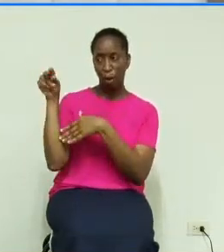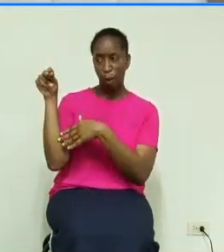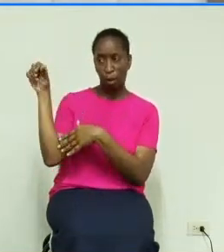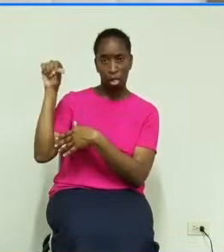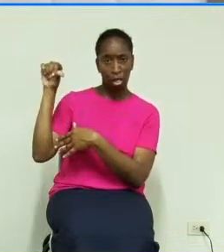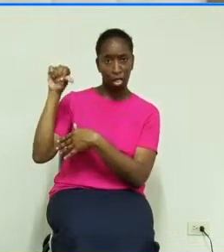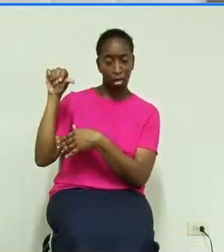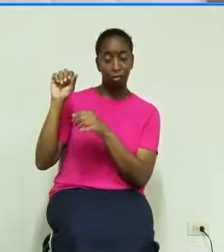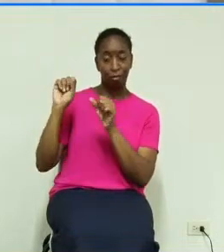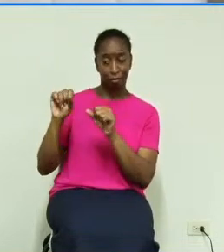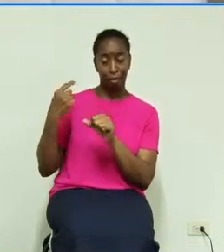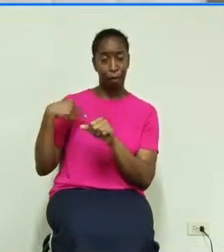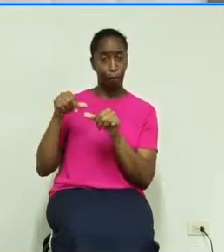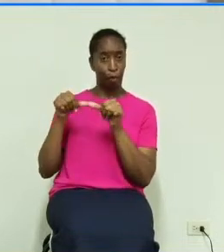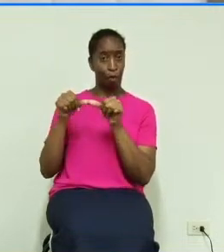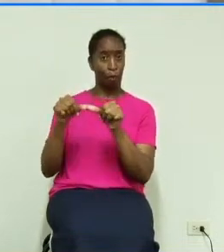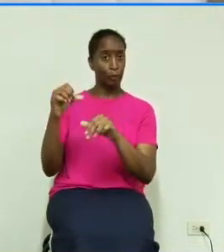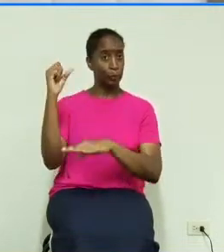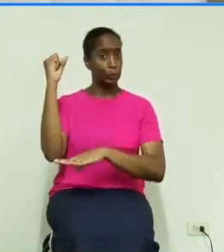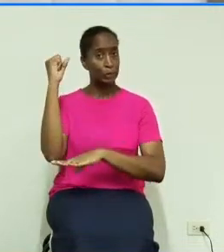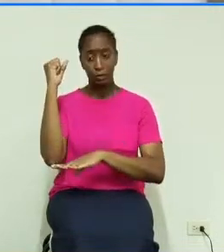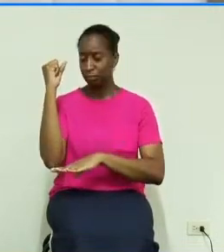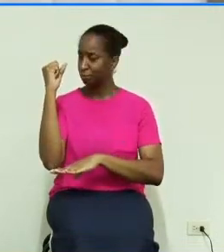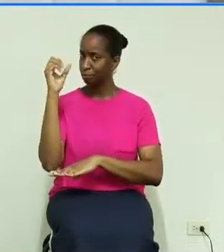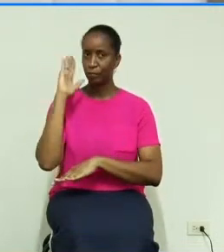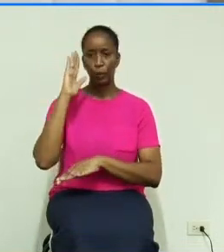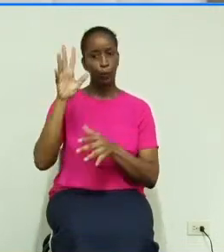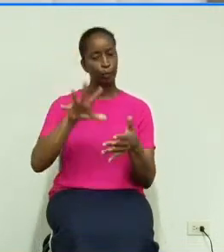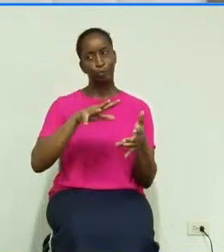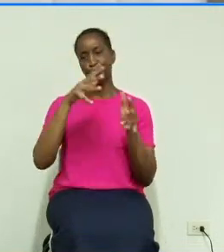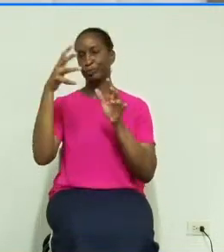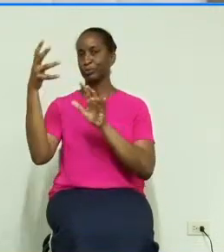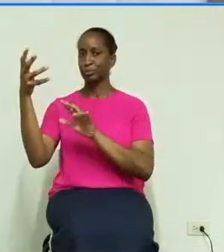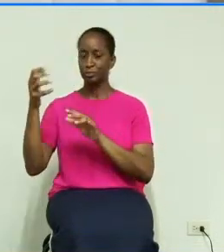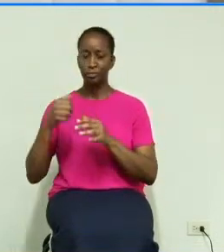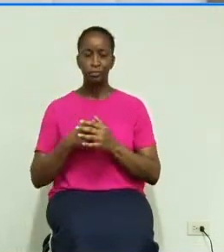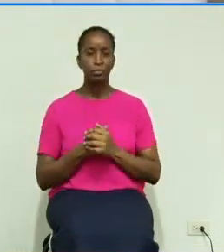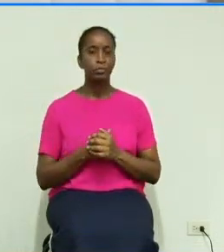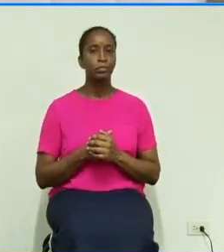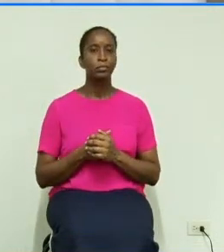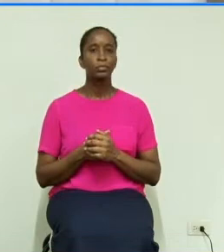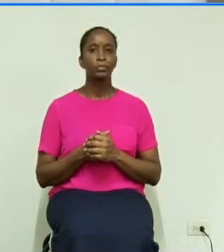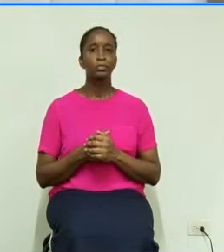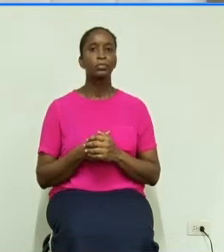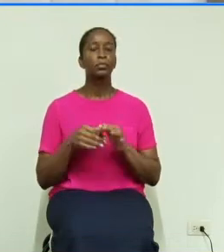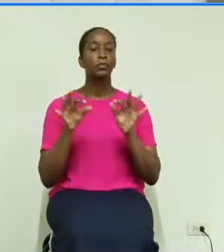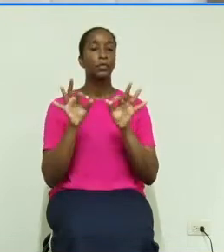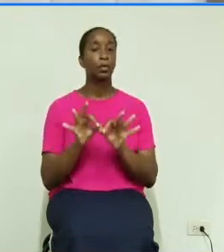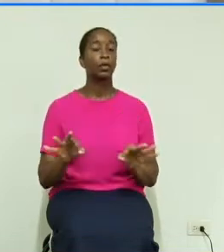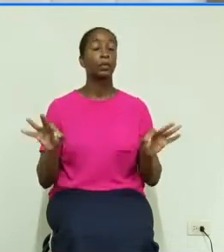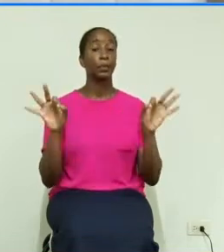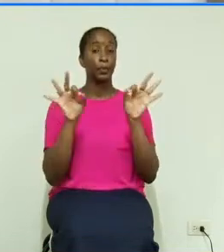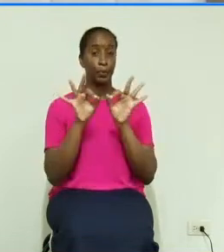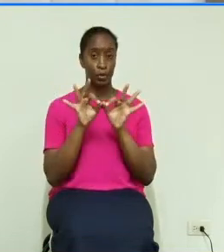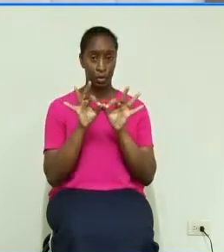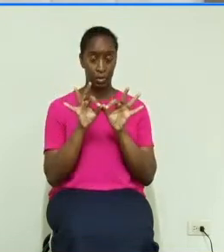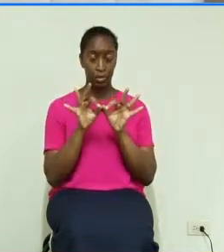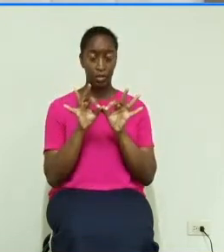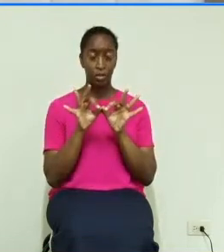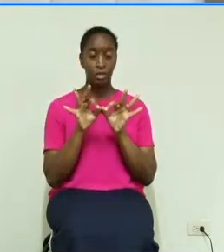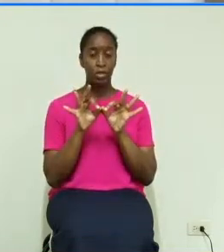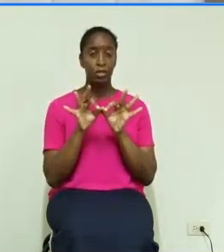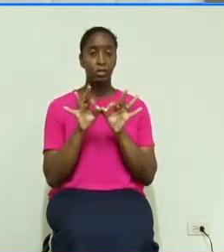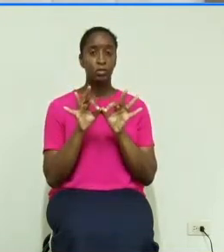necessary to ensure that the totality on the different